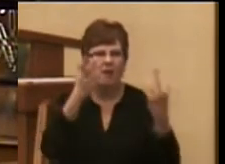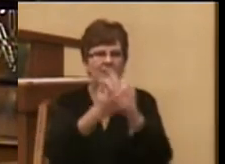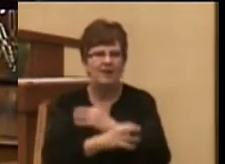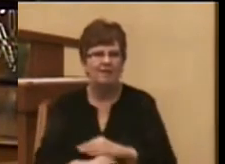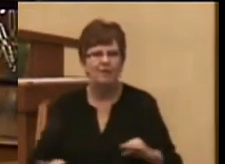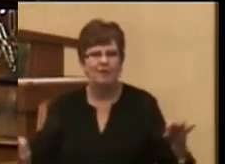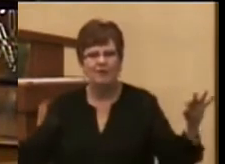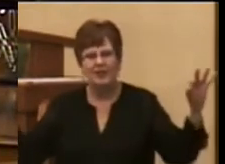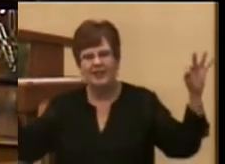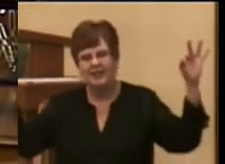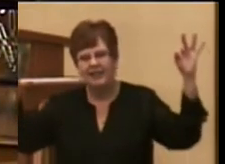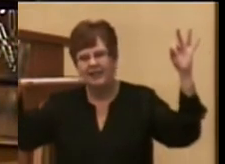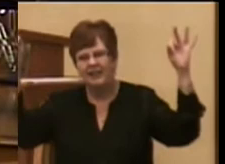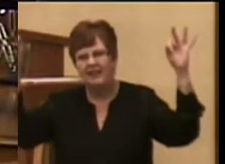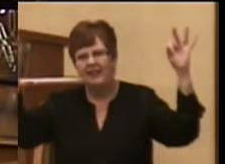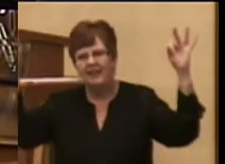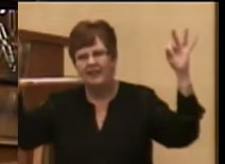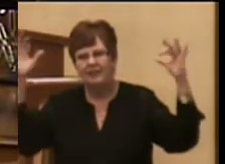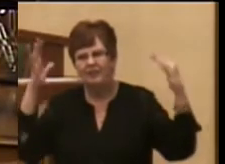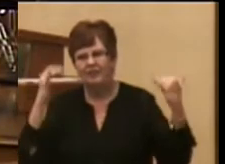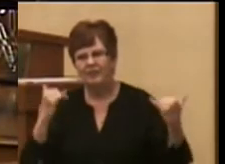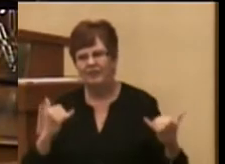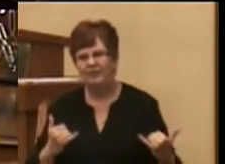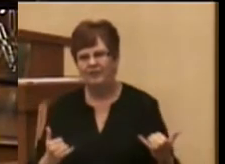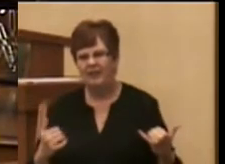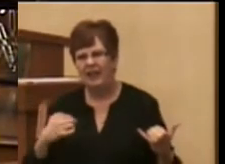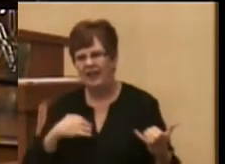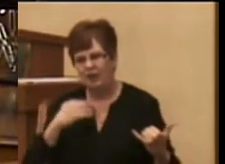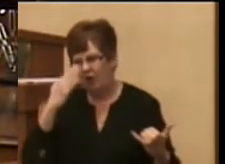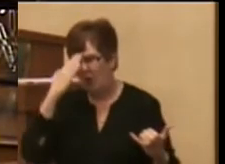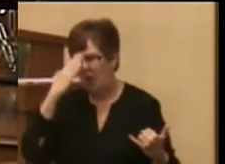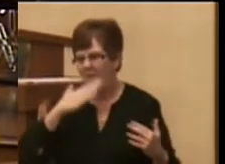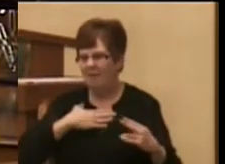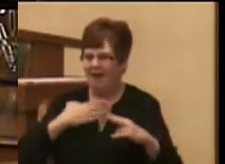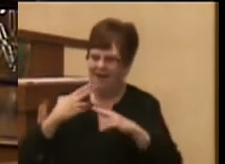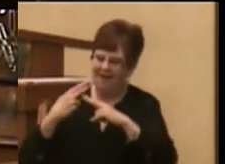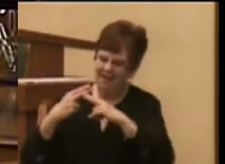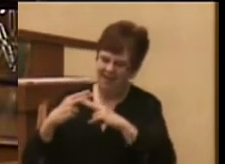and all will know my